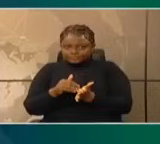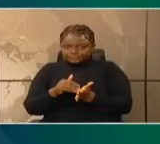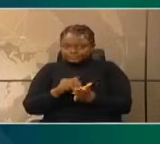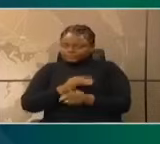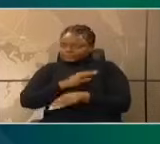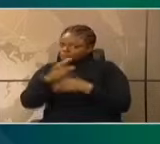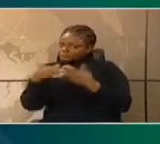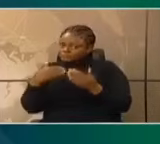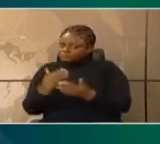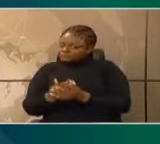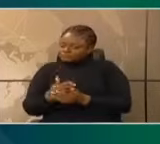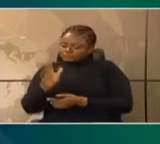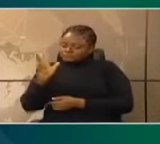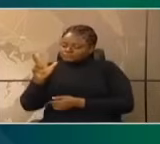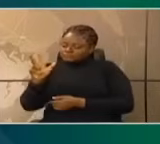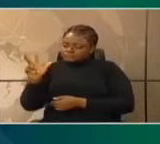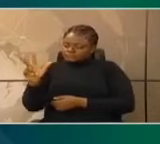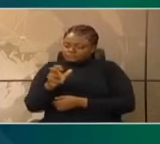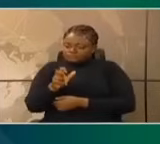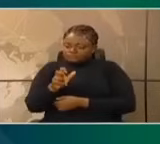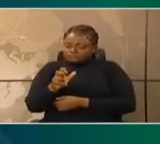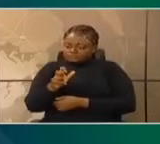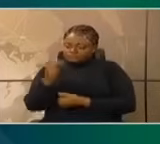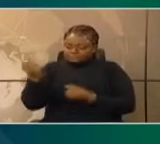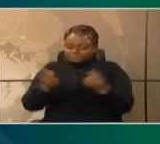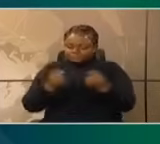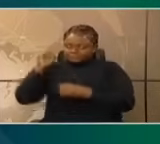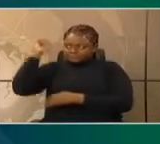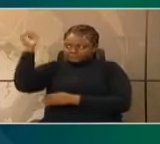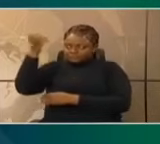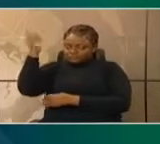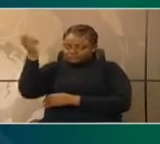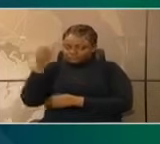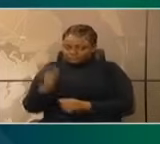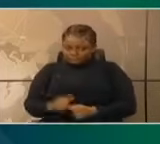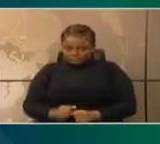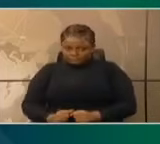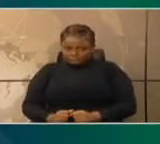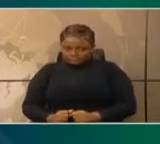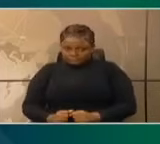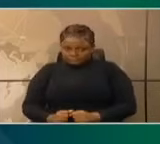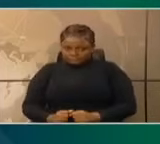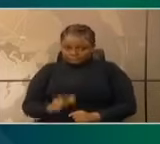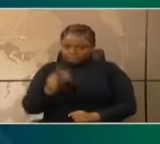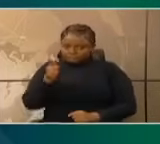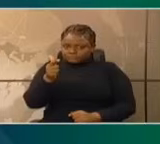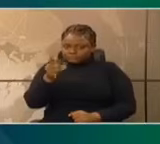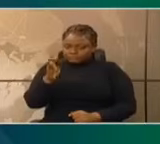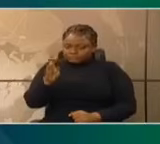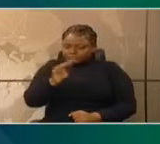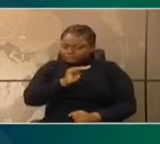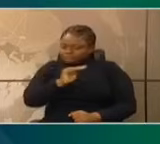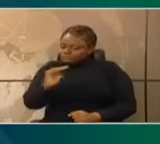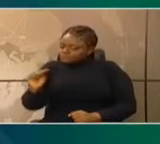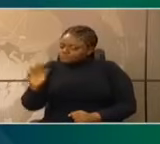total for all the 307 ambulances a year